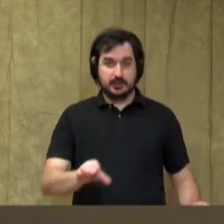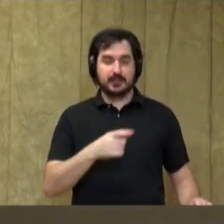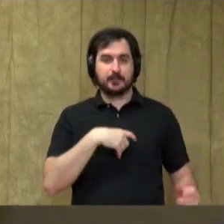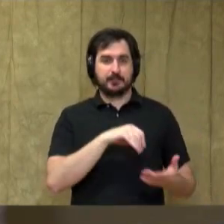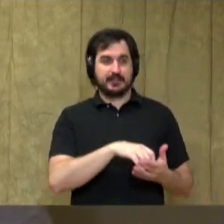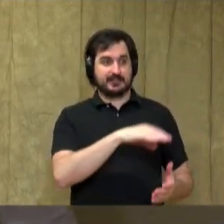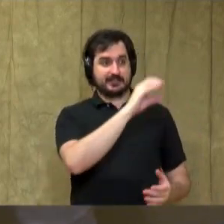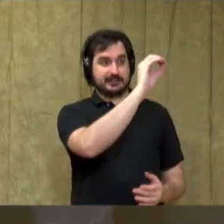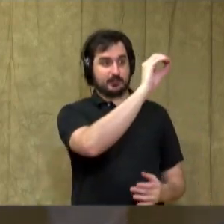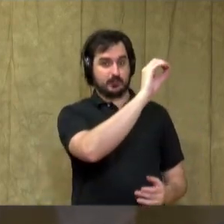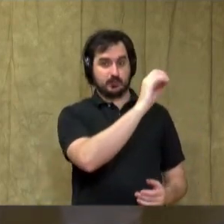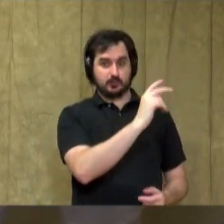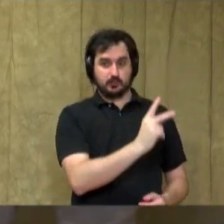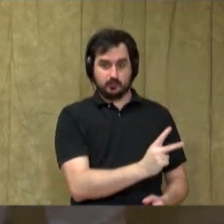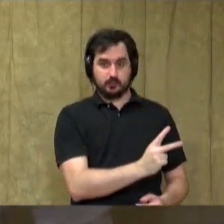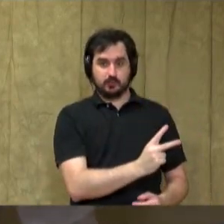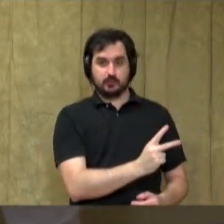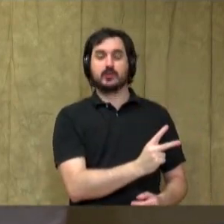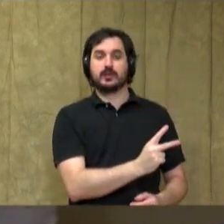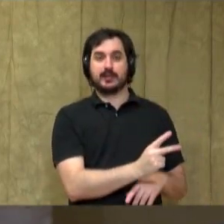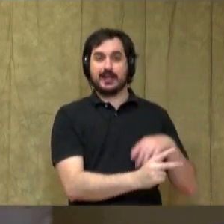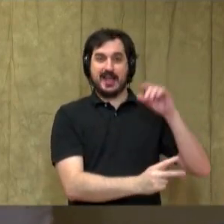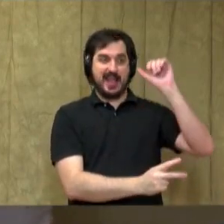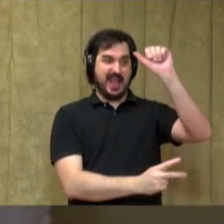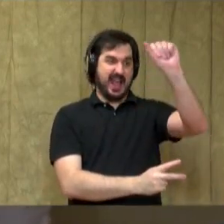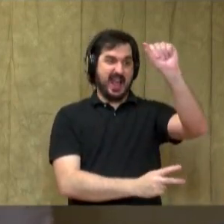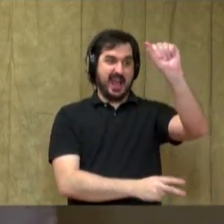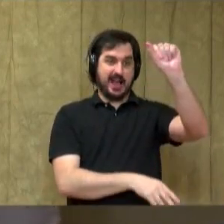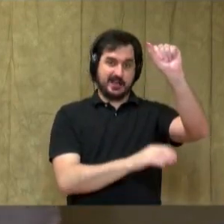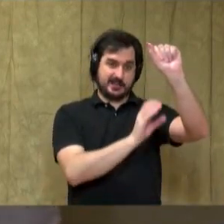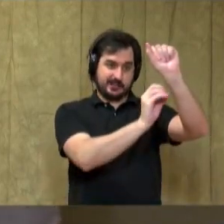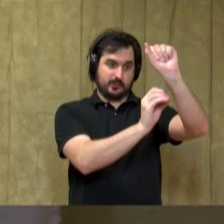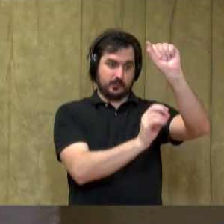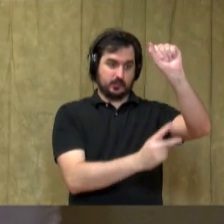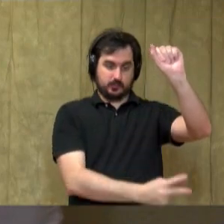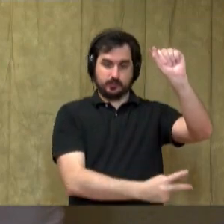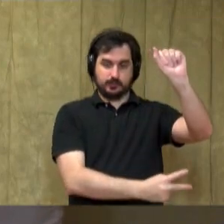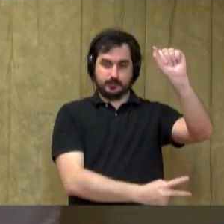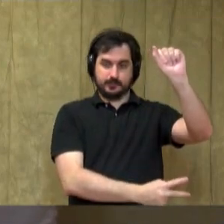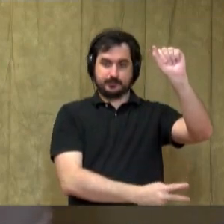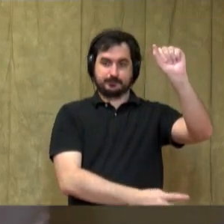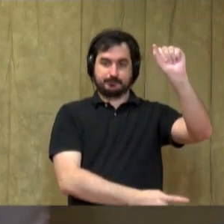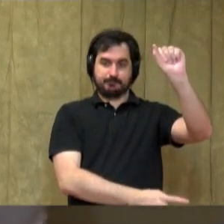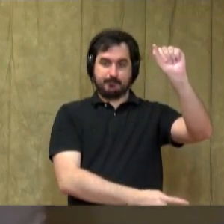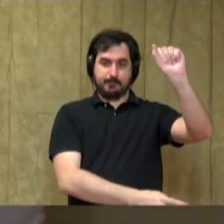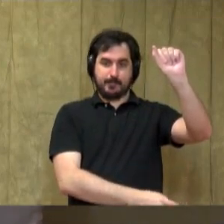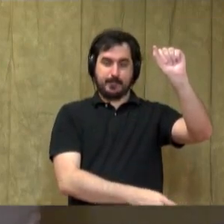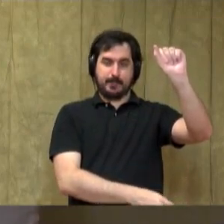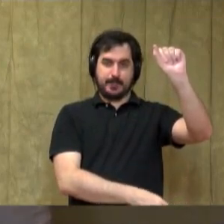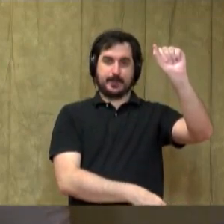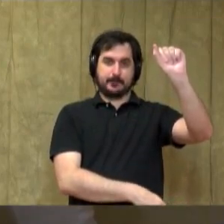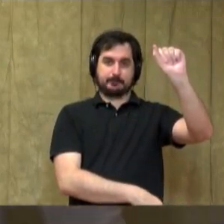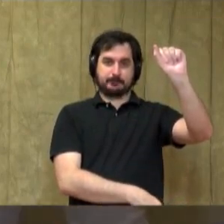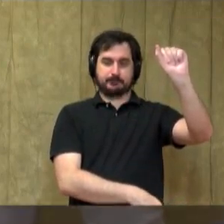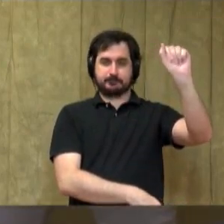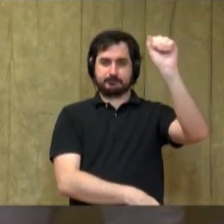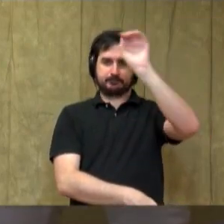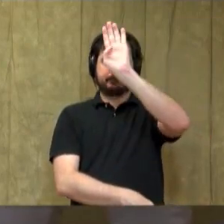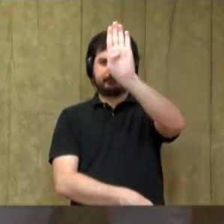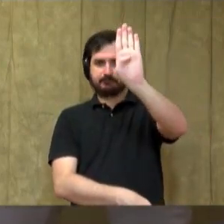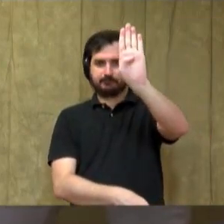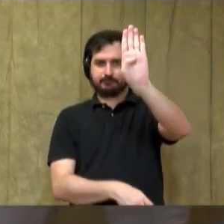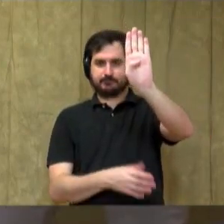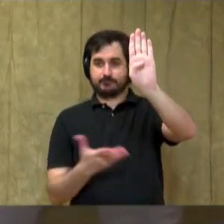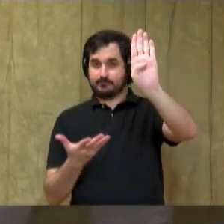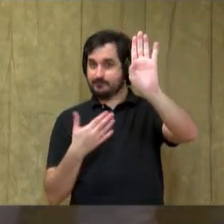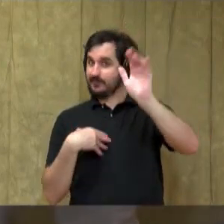2. Point A is over nothing on X, up 2. What is B? We